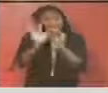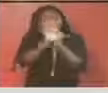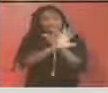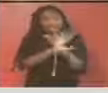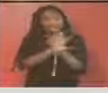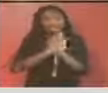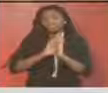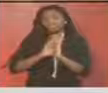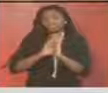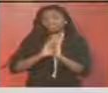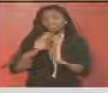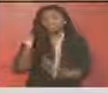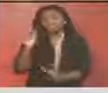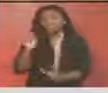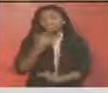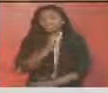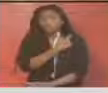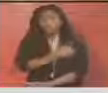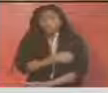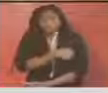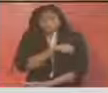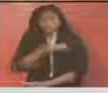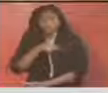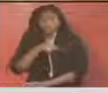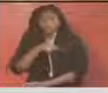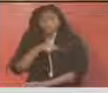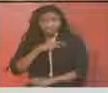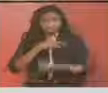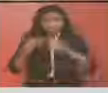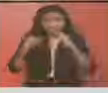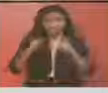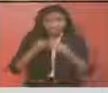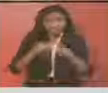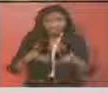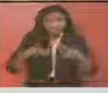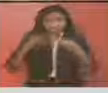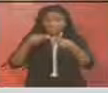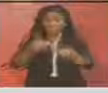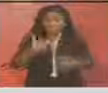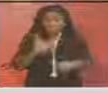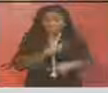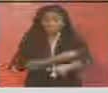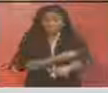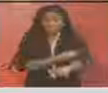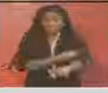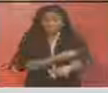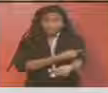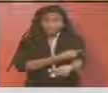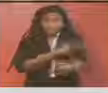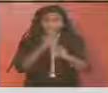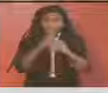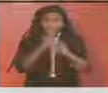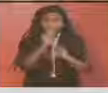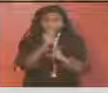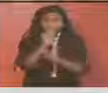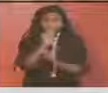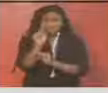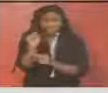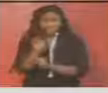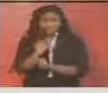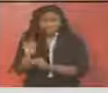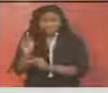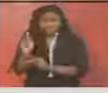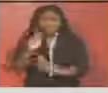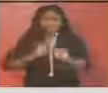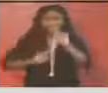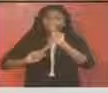that the risk of hospital admissions fell by 94% after the Astrazeneca vaccine was rolled out there. Also,